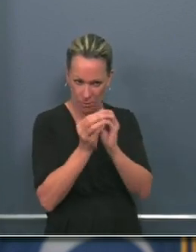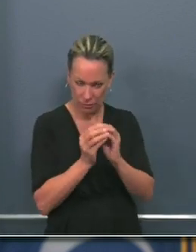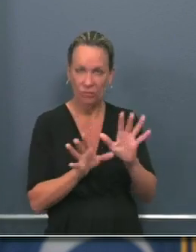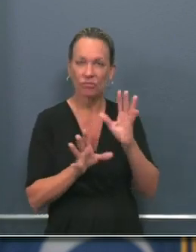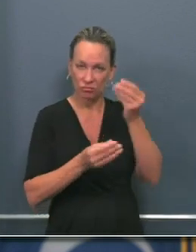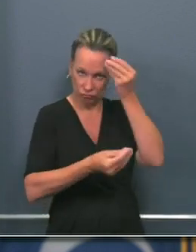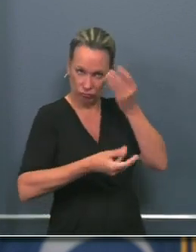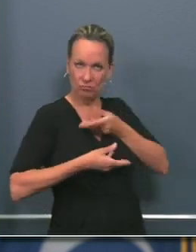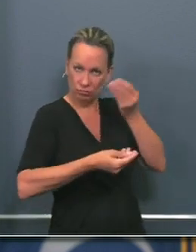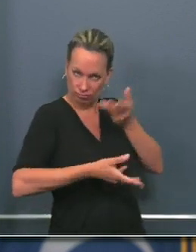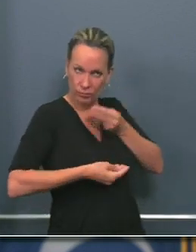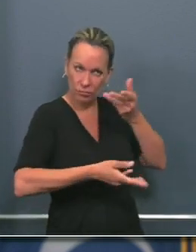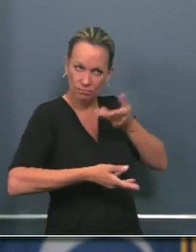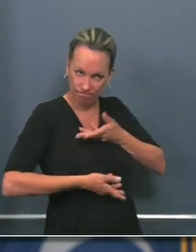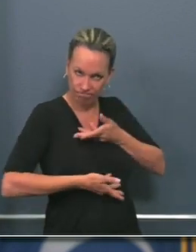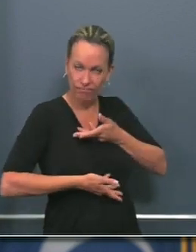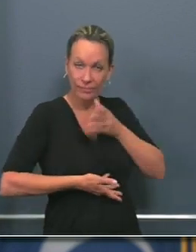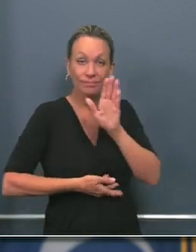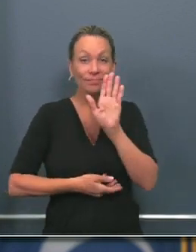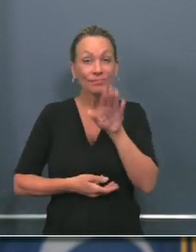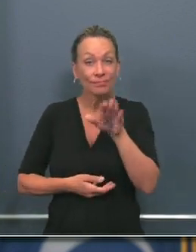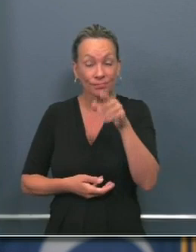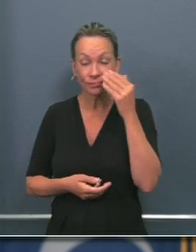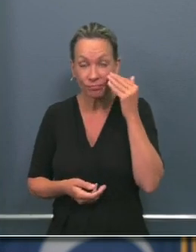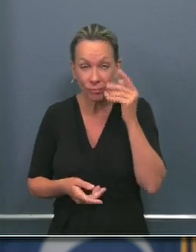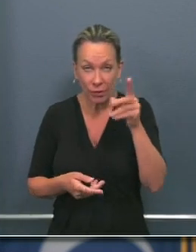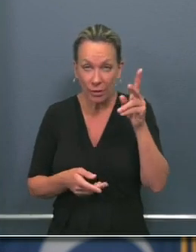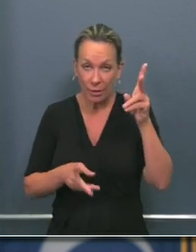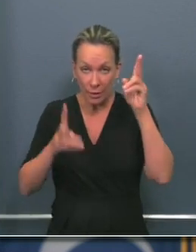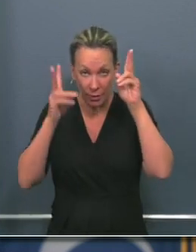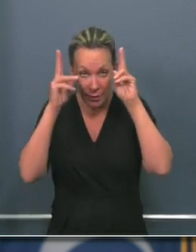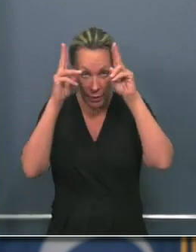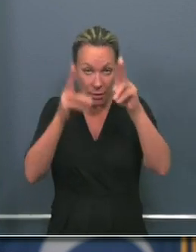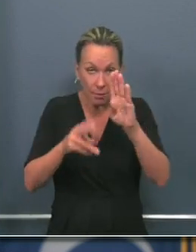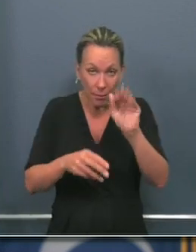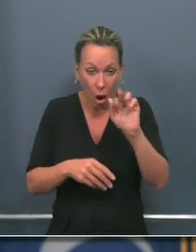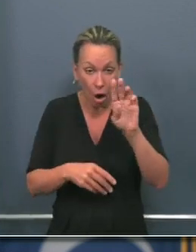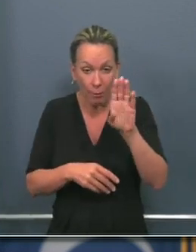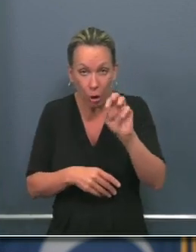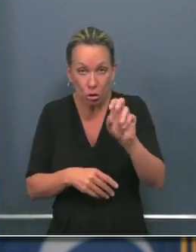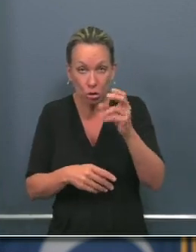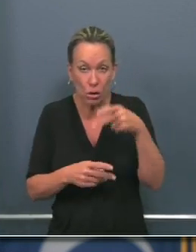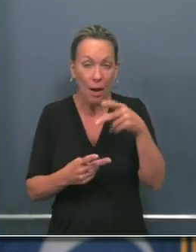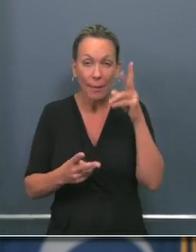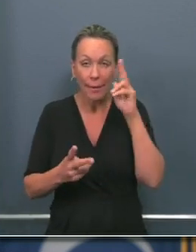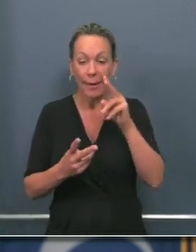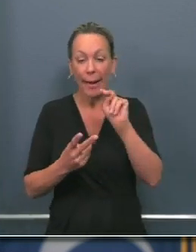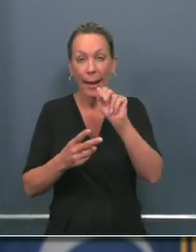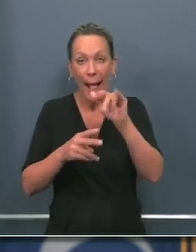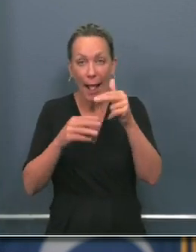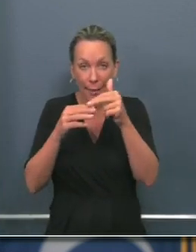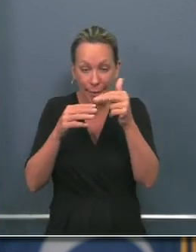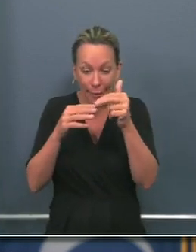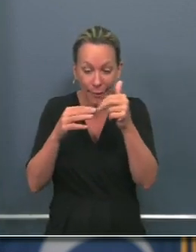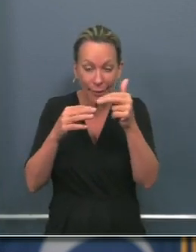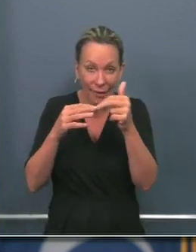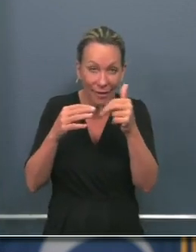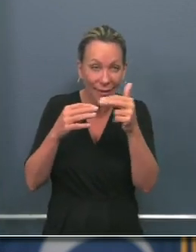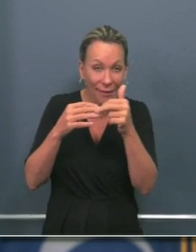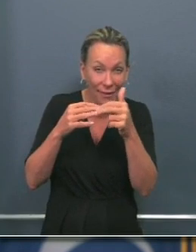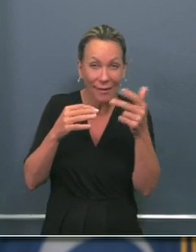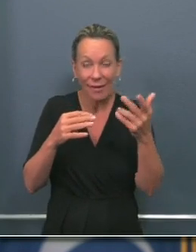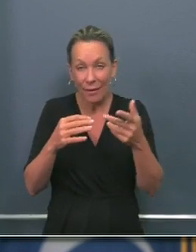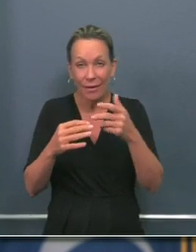hair salons to those regional variations starting today. We've put those guidelines out. We put them up on our